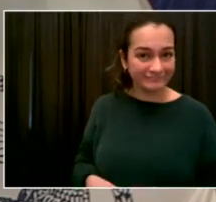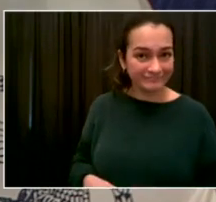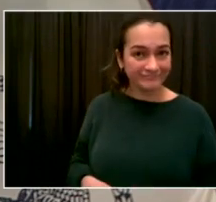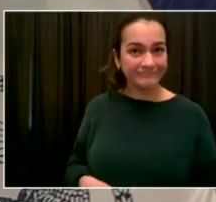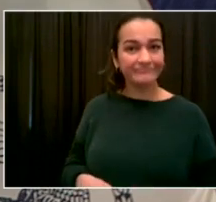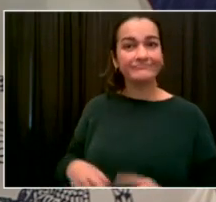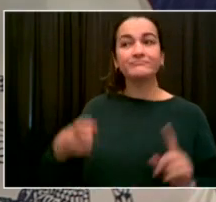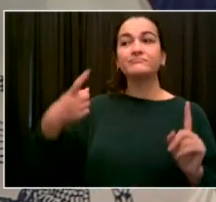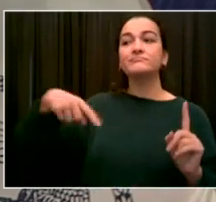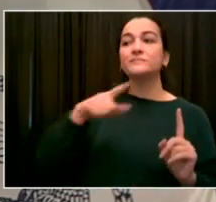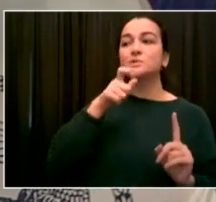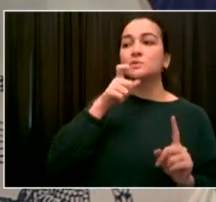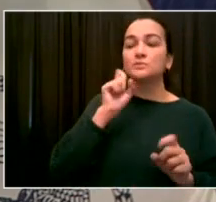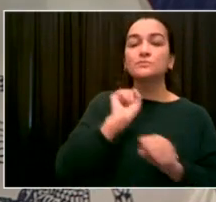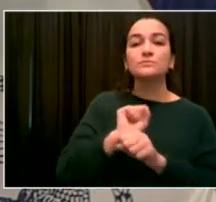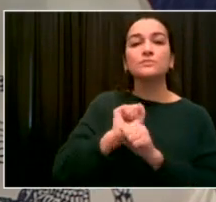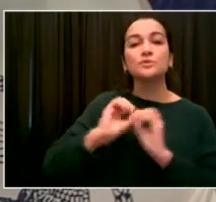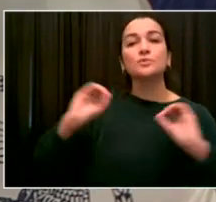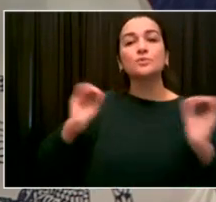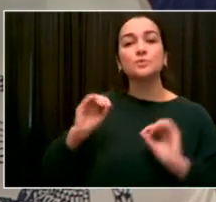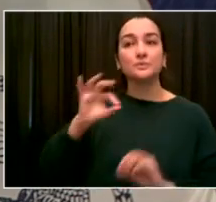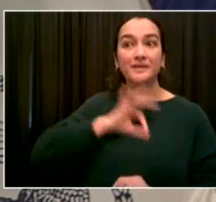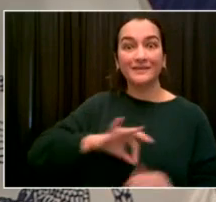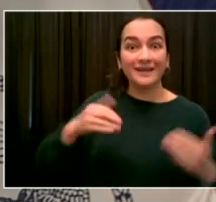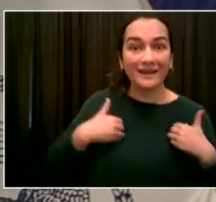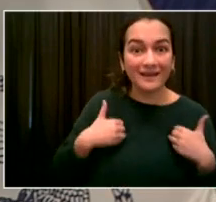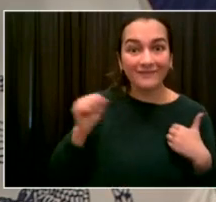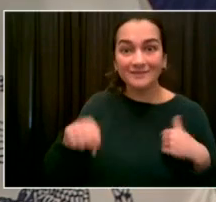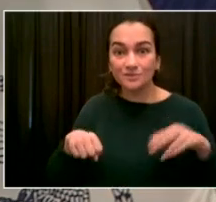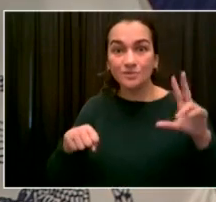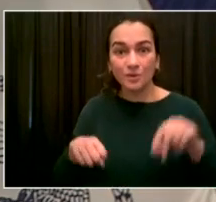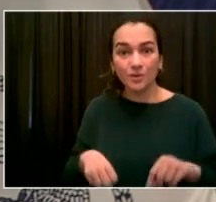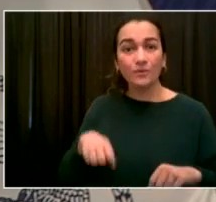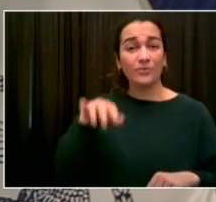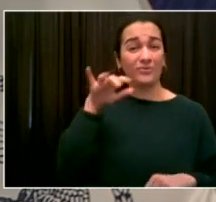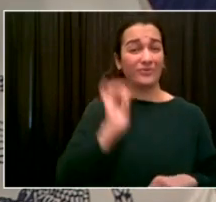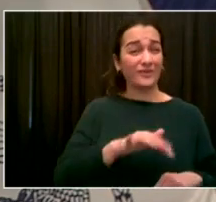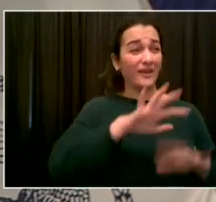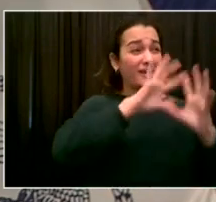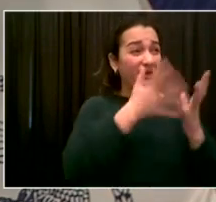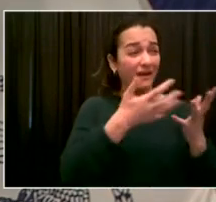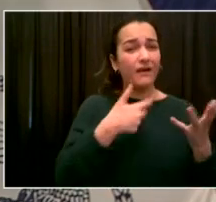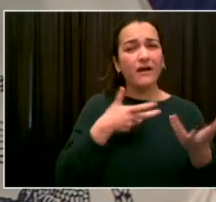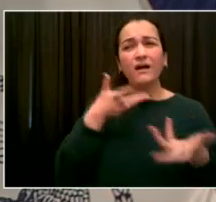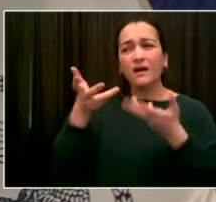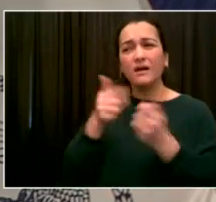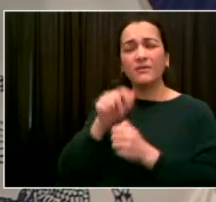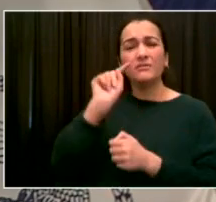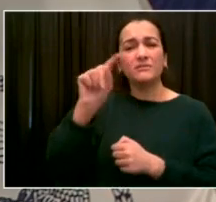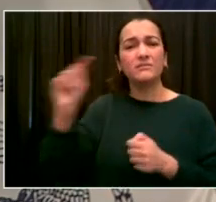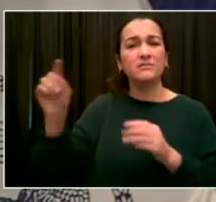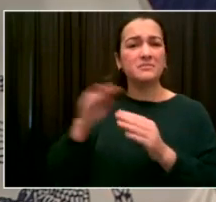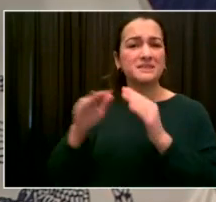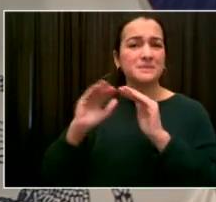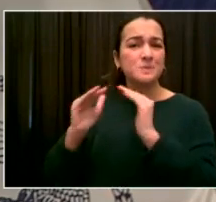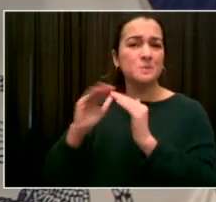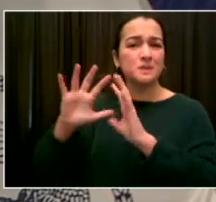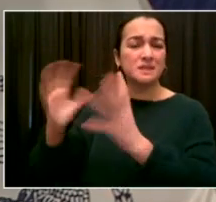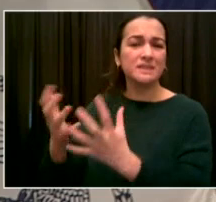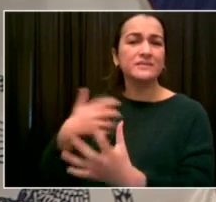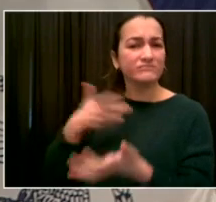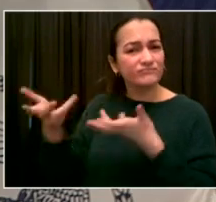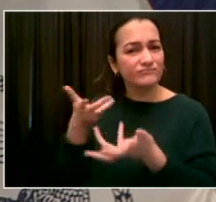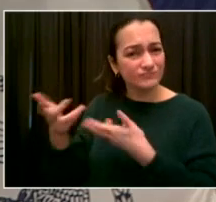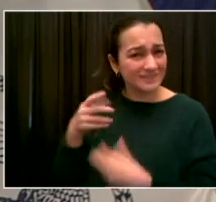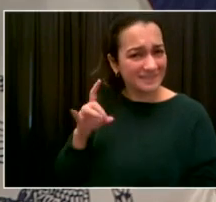ground. There's a lot of common ground about how important it was to keep the city moving forward, but do it in a smart